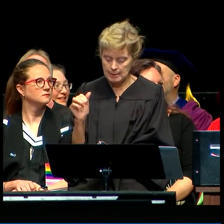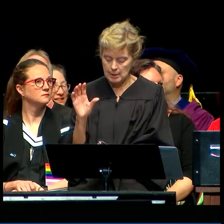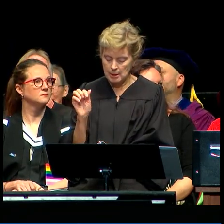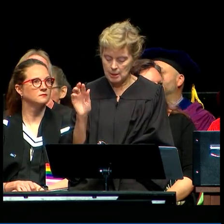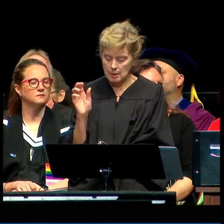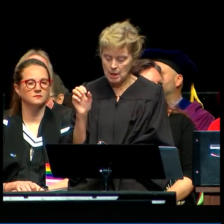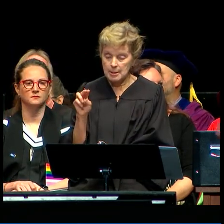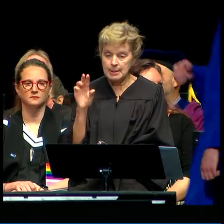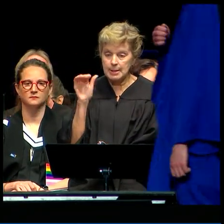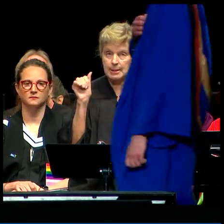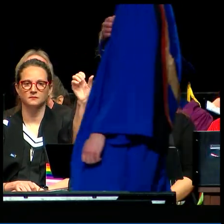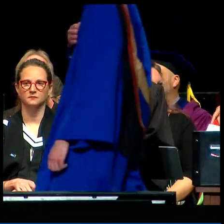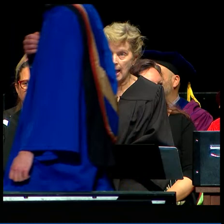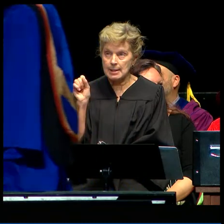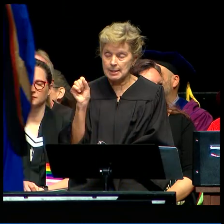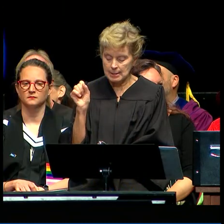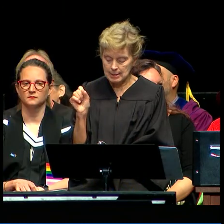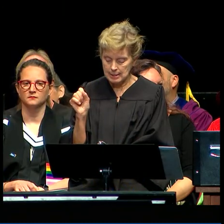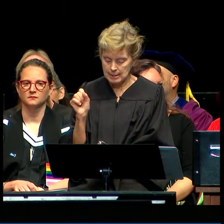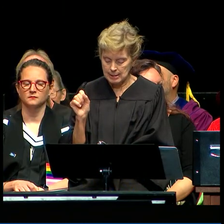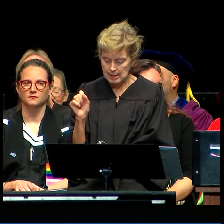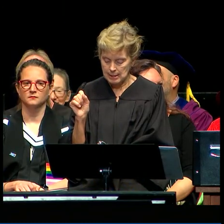Carson Cass.